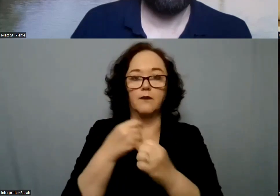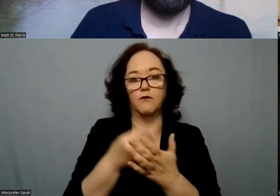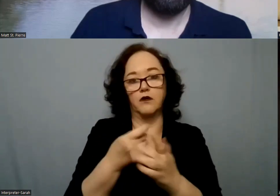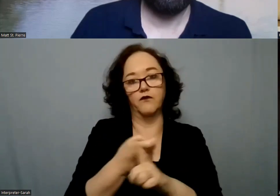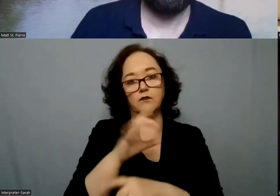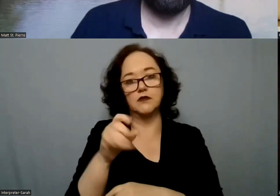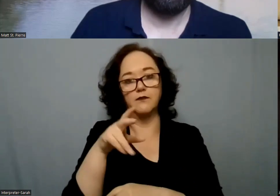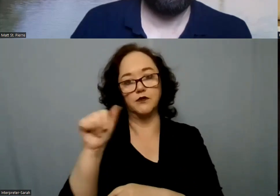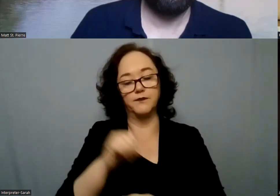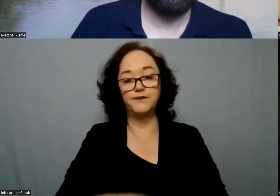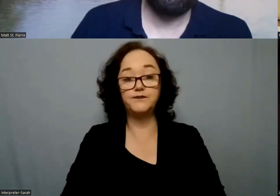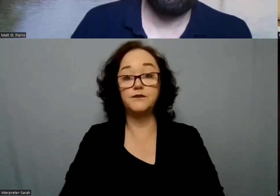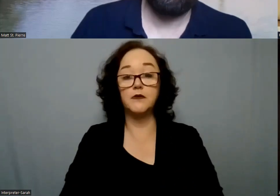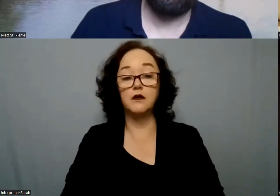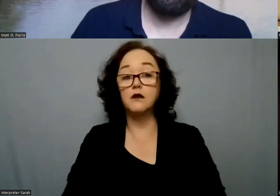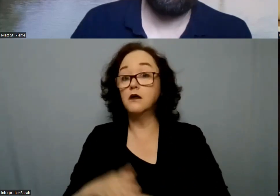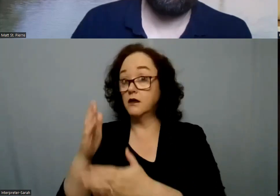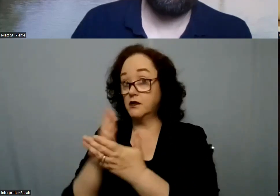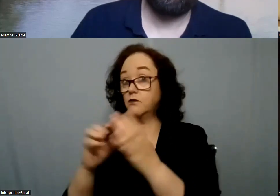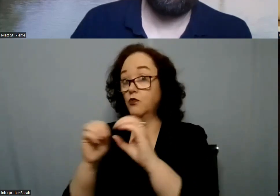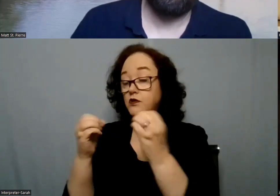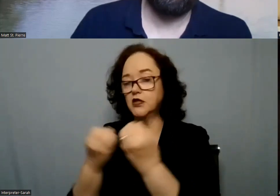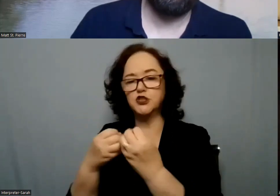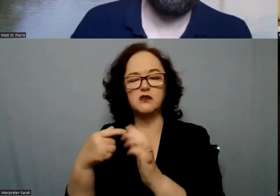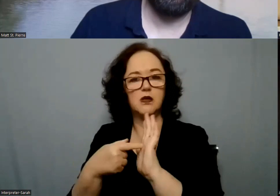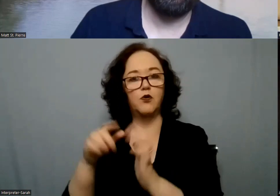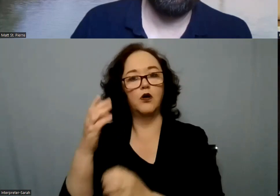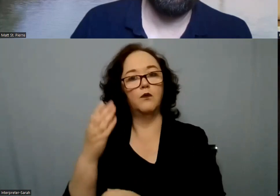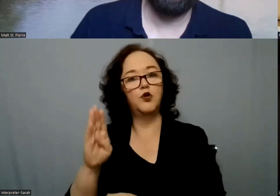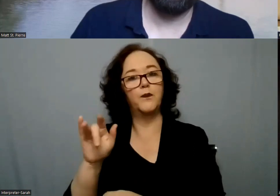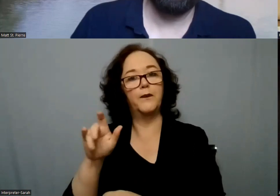And then some organizations like Bluebonnet Trails have done both.